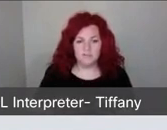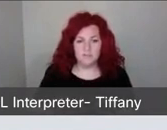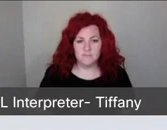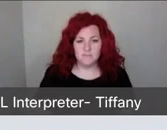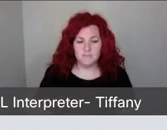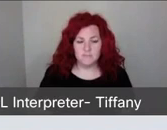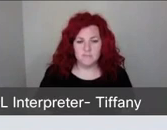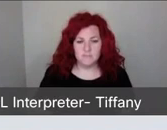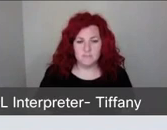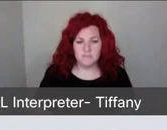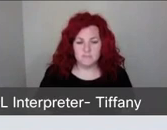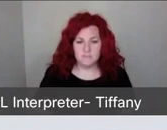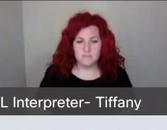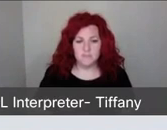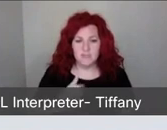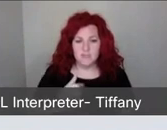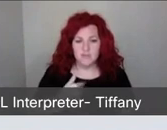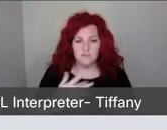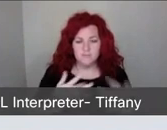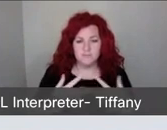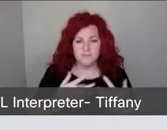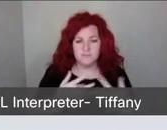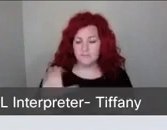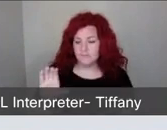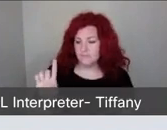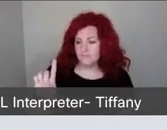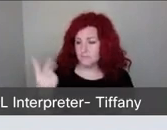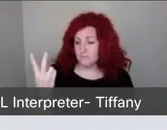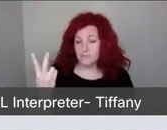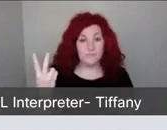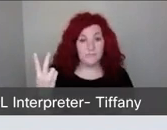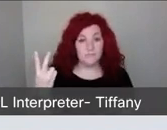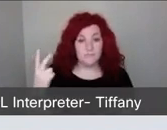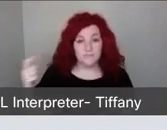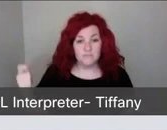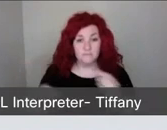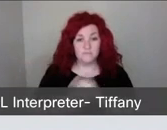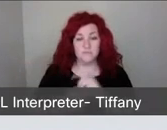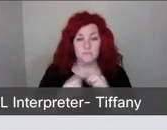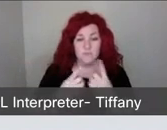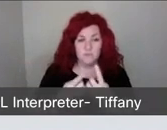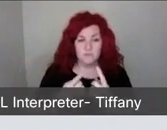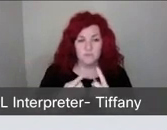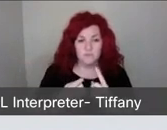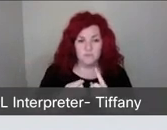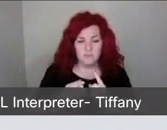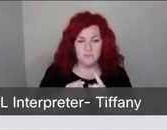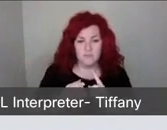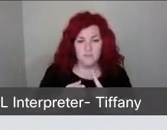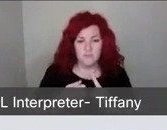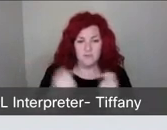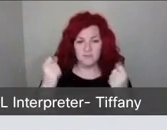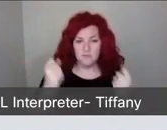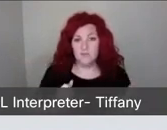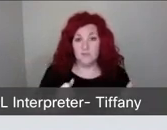I'm concerned that the congressional draft map, CD2, has changed my district from being highly competitive to being